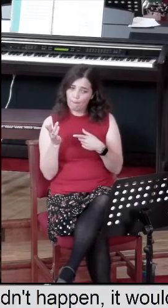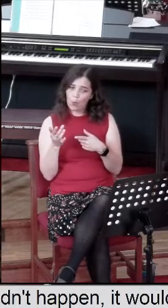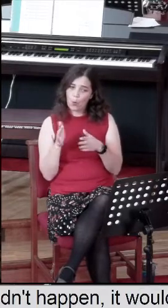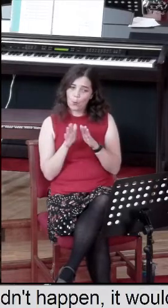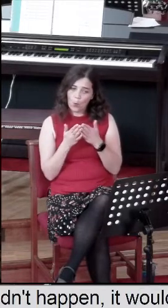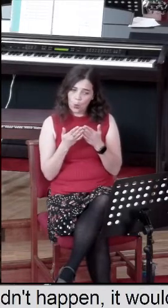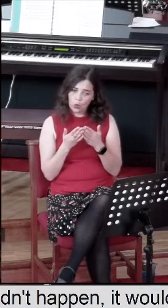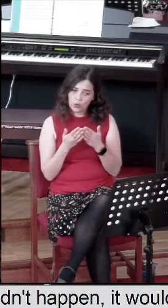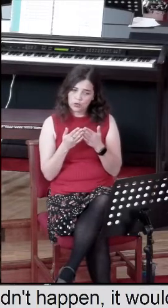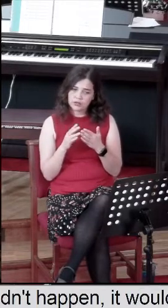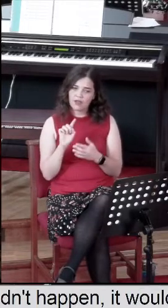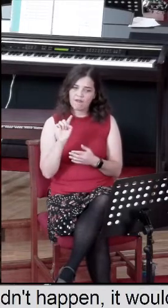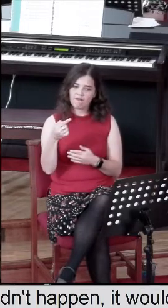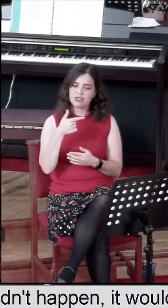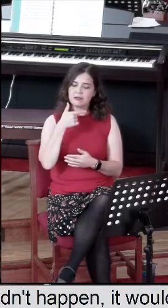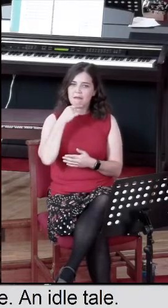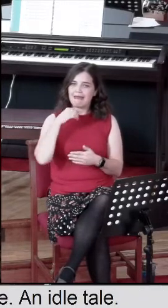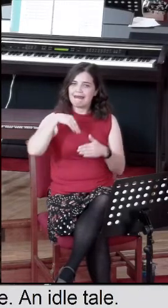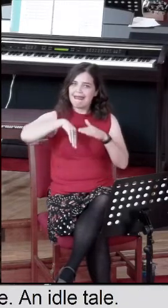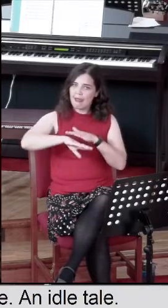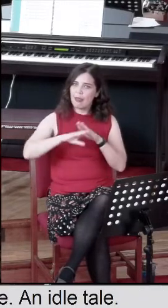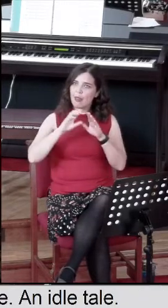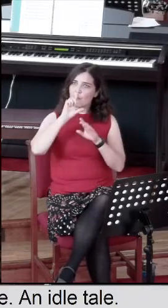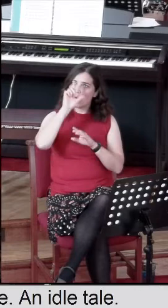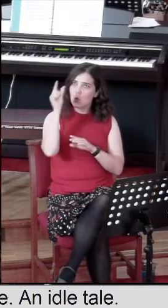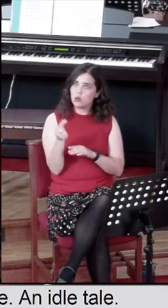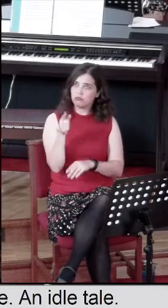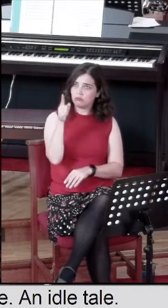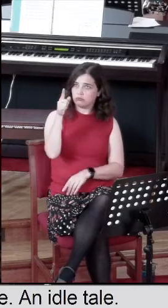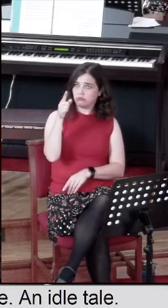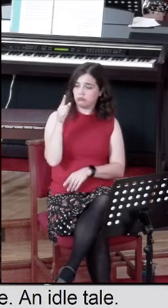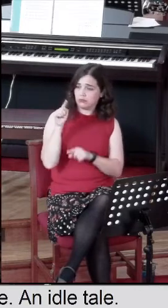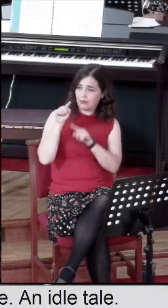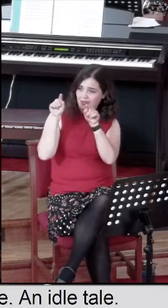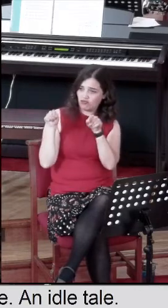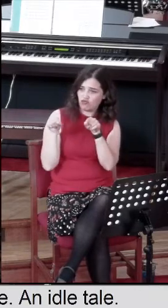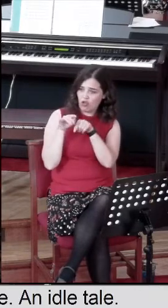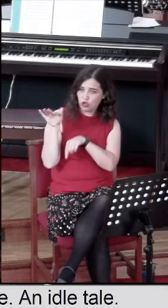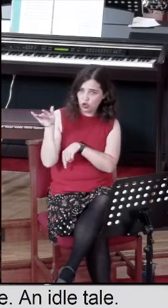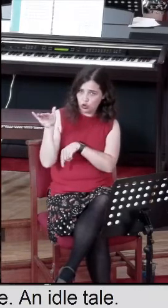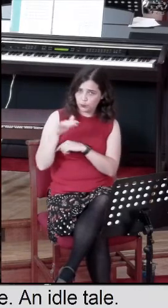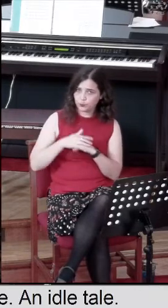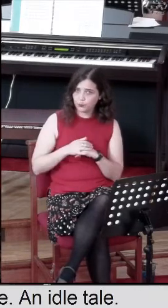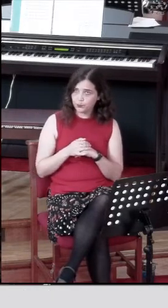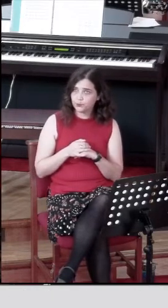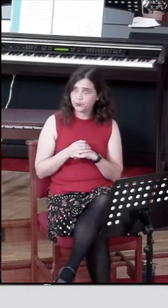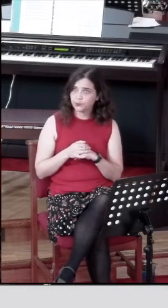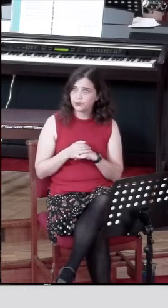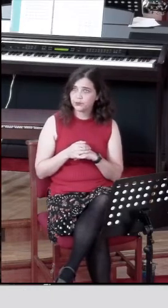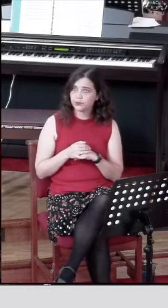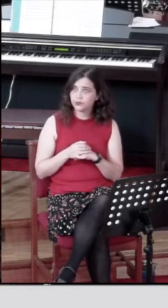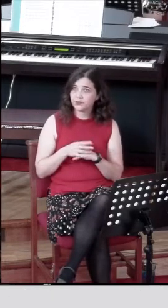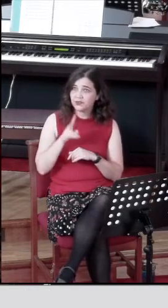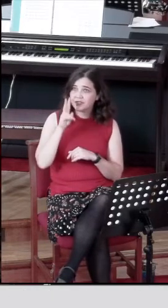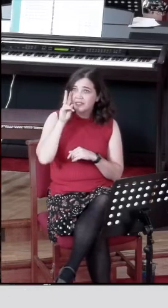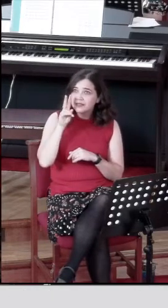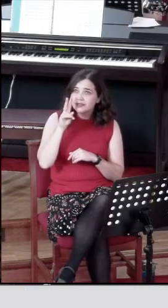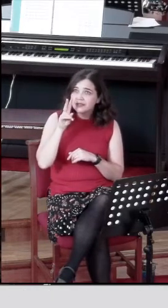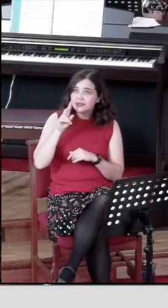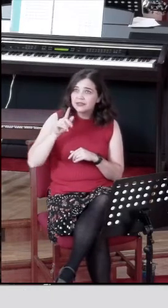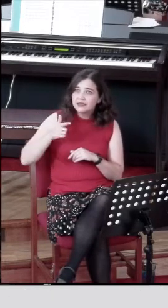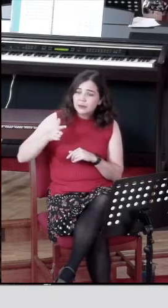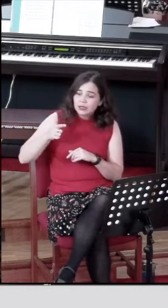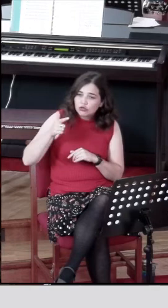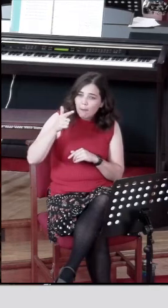book called The First Men in the Moon, which you might have a picture of. Now, that is a picture of the book called The First, can you see the spaceship on